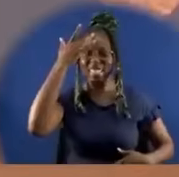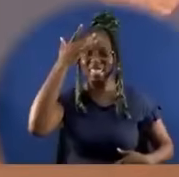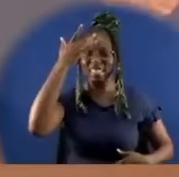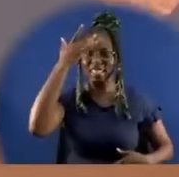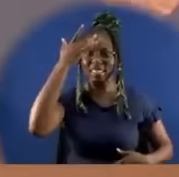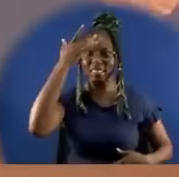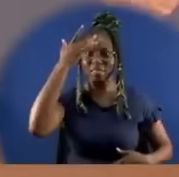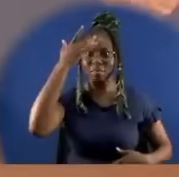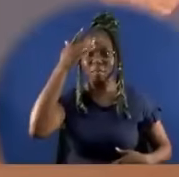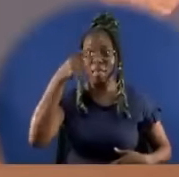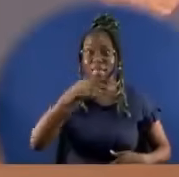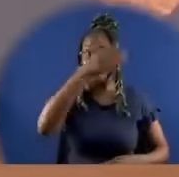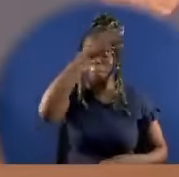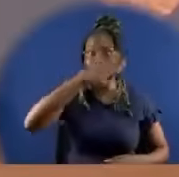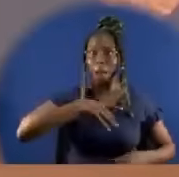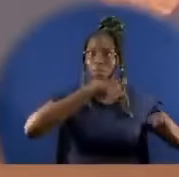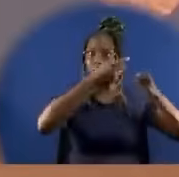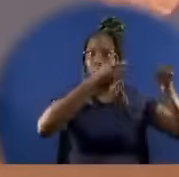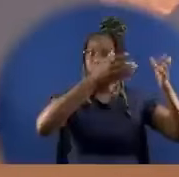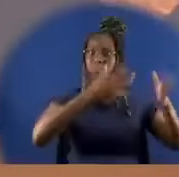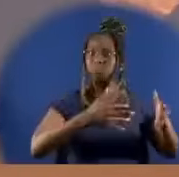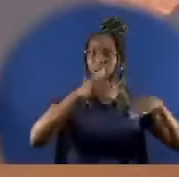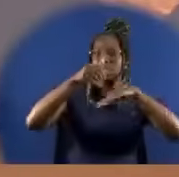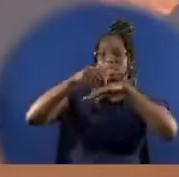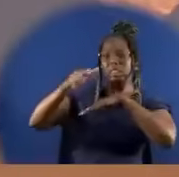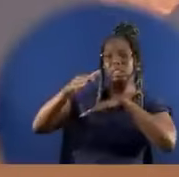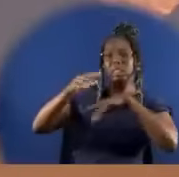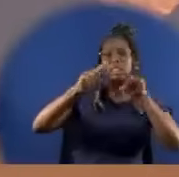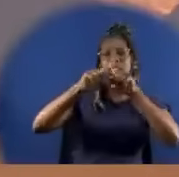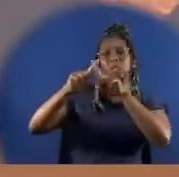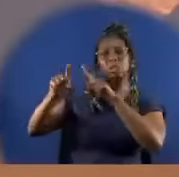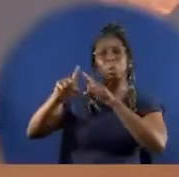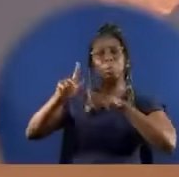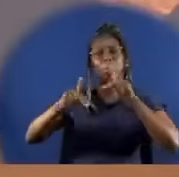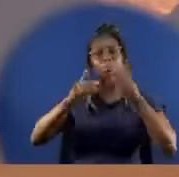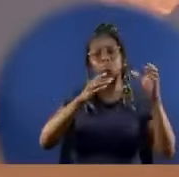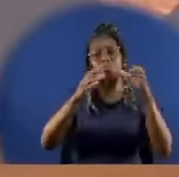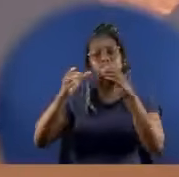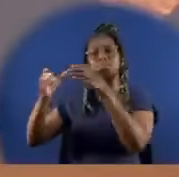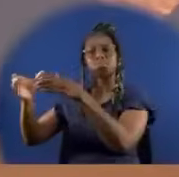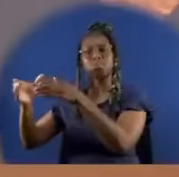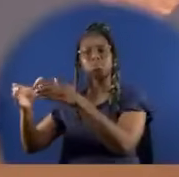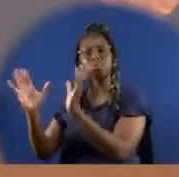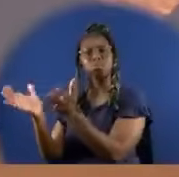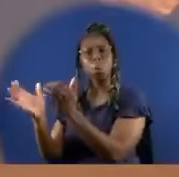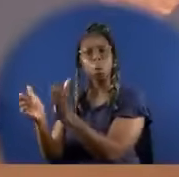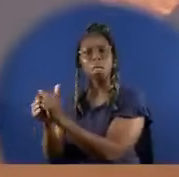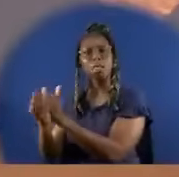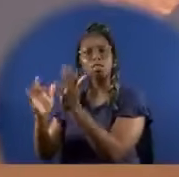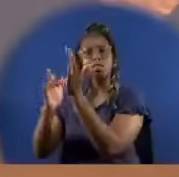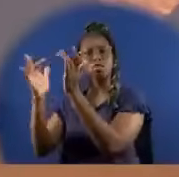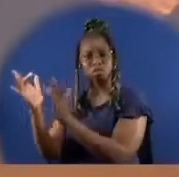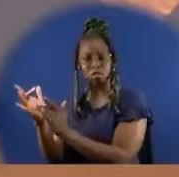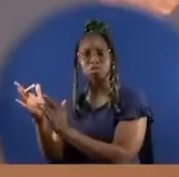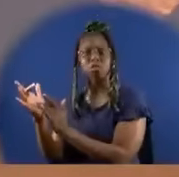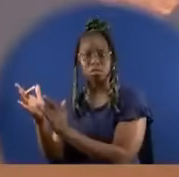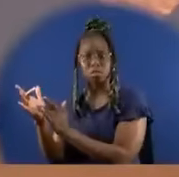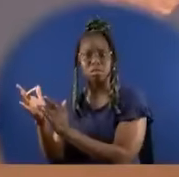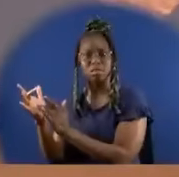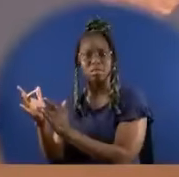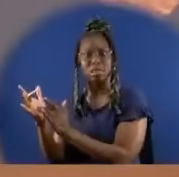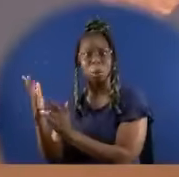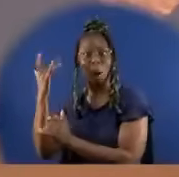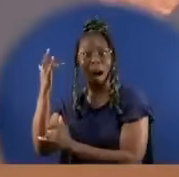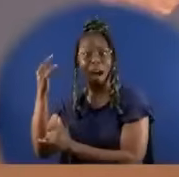elders from the group to go see Jesus. Okay, here it is. The centurion sent elders to Jesus to go see